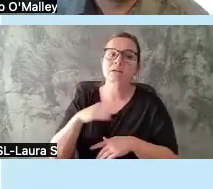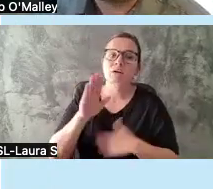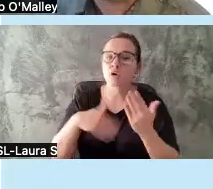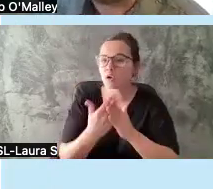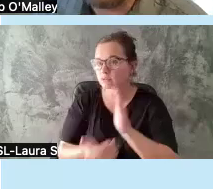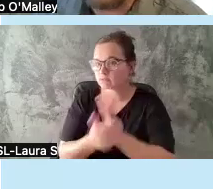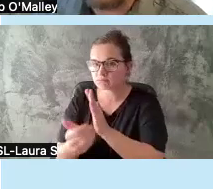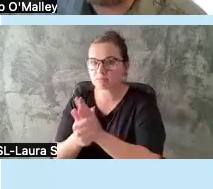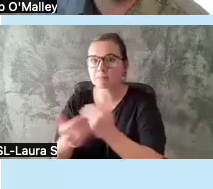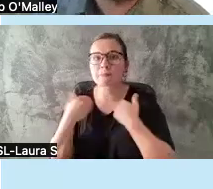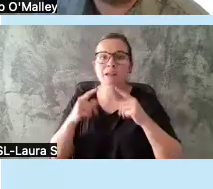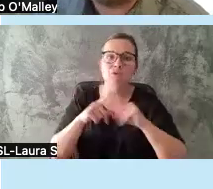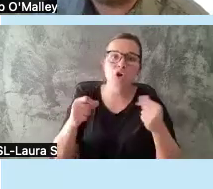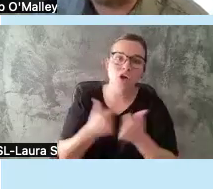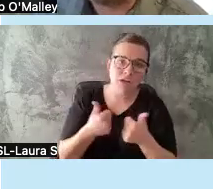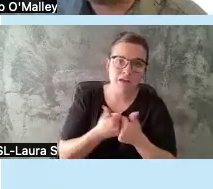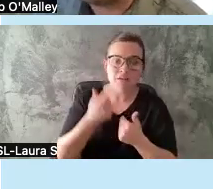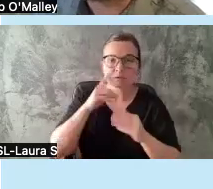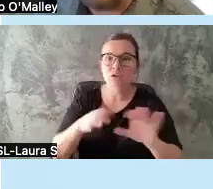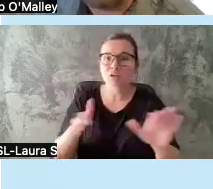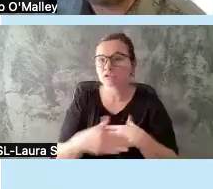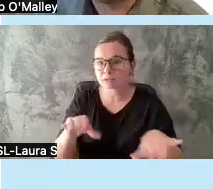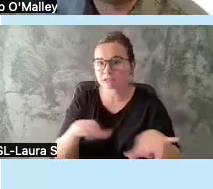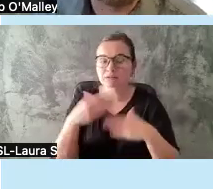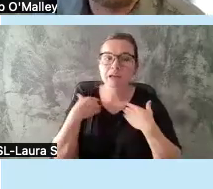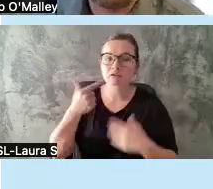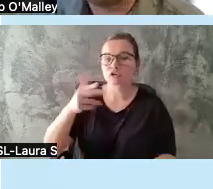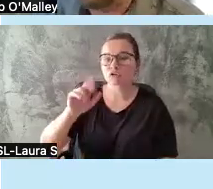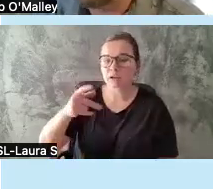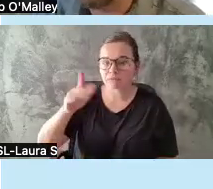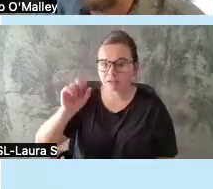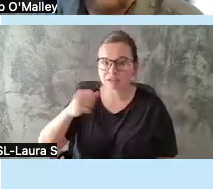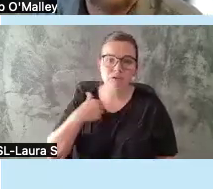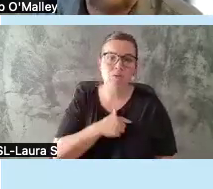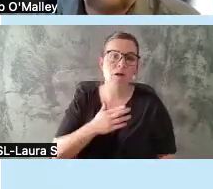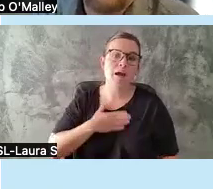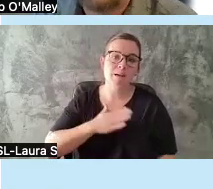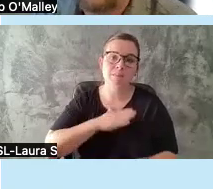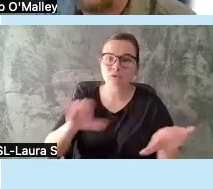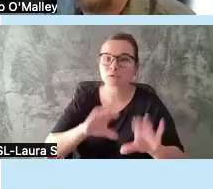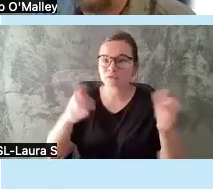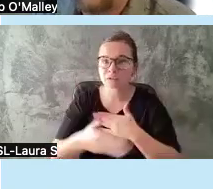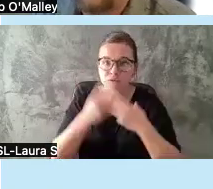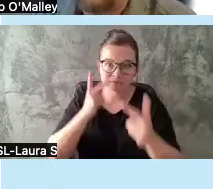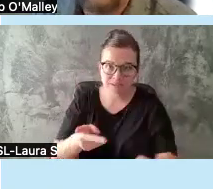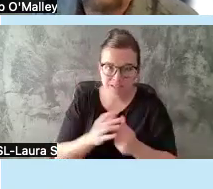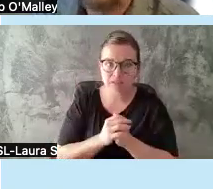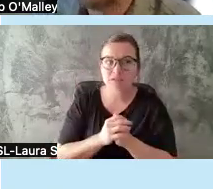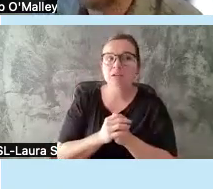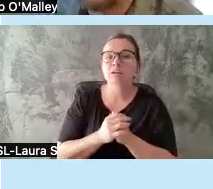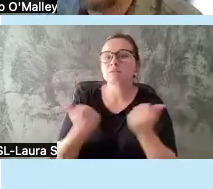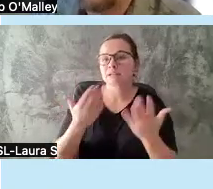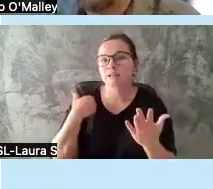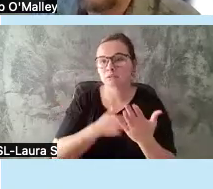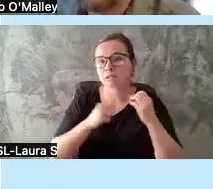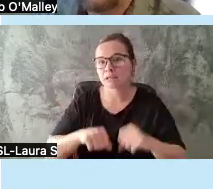it. We have a card game for classroom activities. We have graphics. We are happy to do classroom visits, anything we can